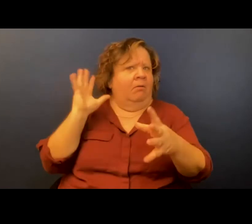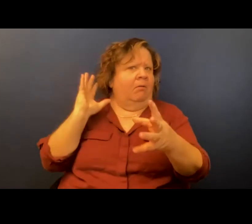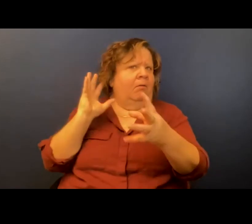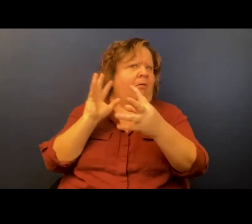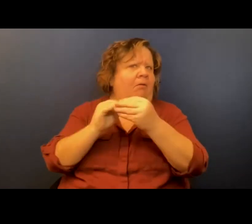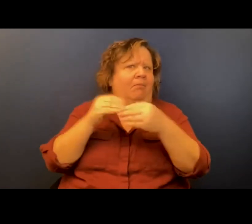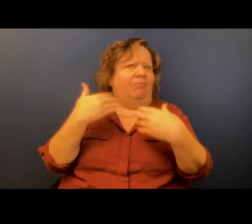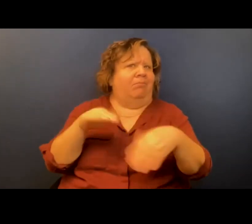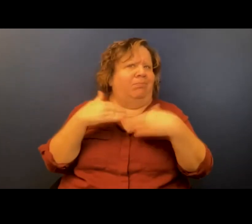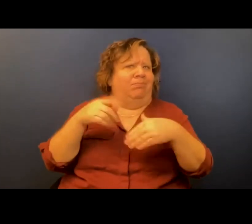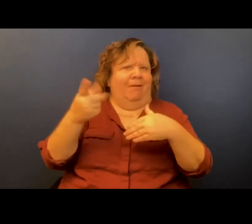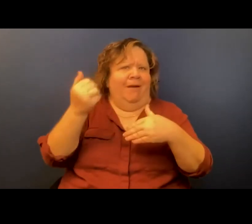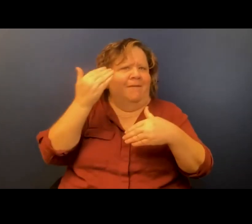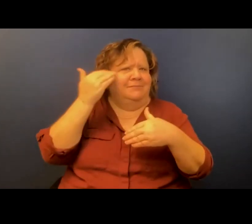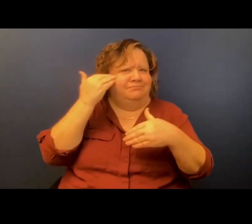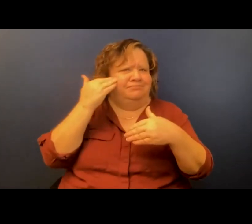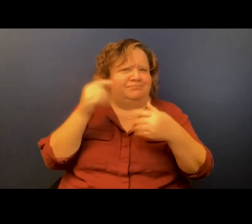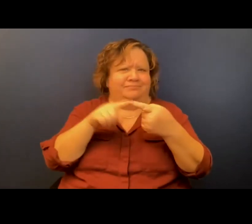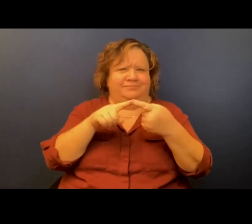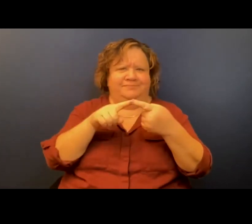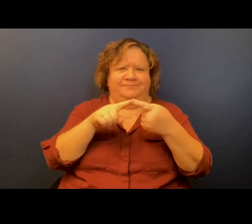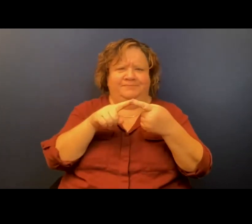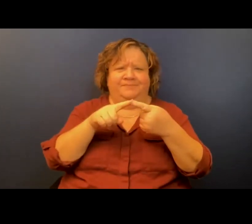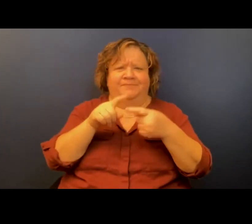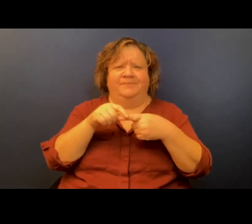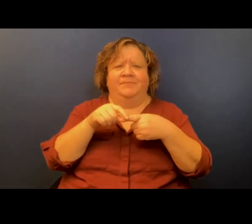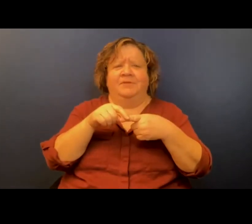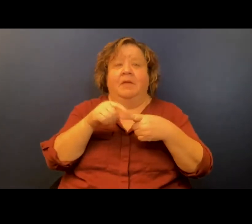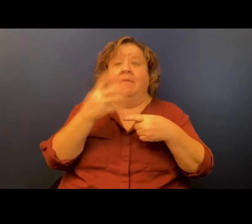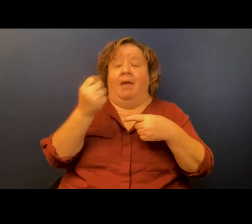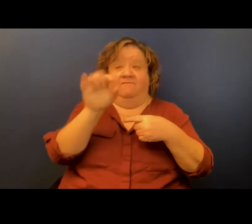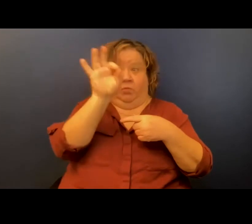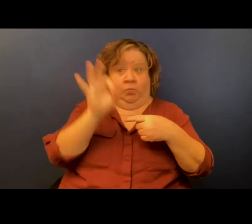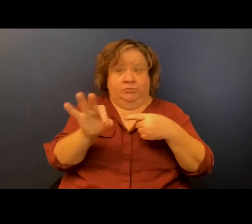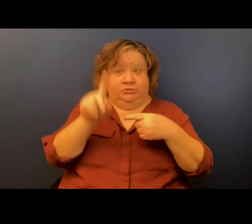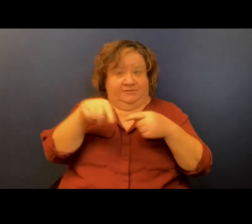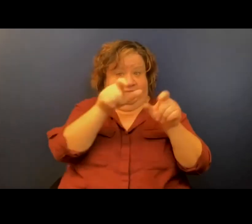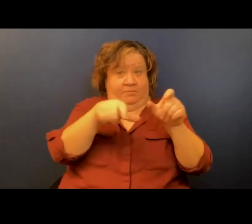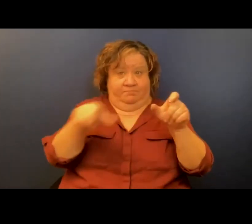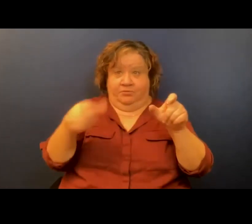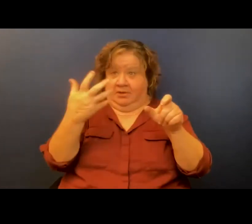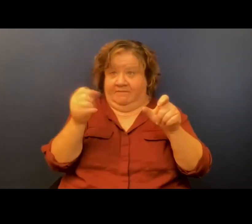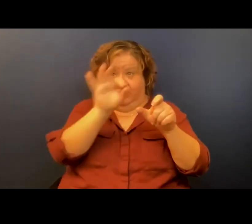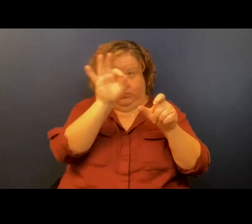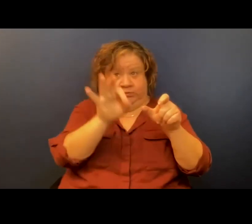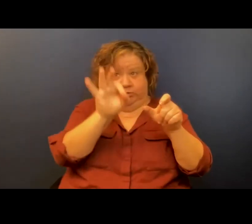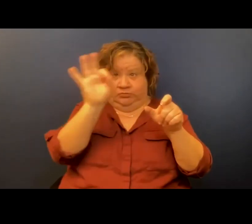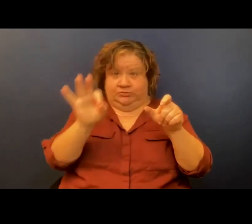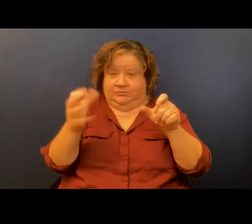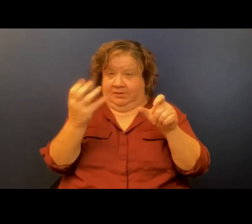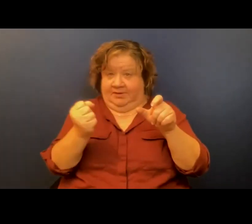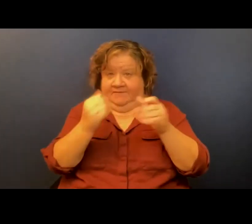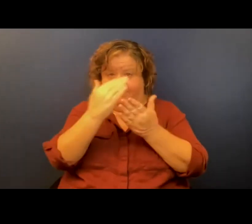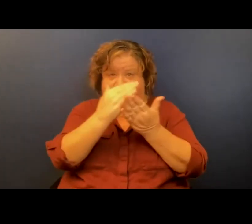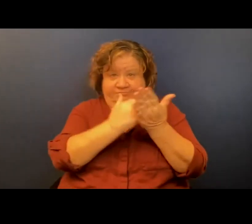question for our panelists. Our panelists today are Gabriel Heredia,